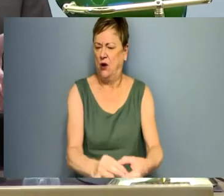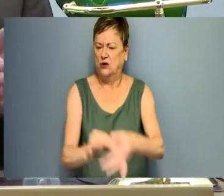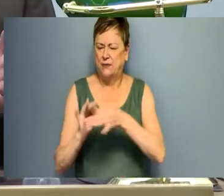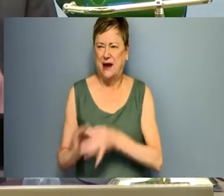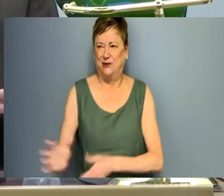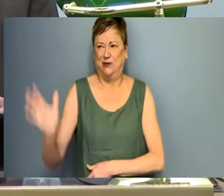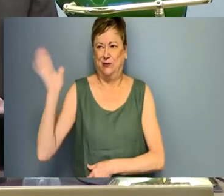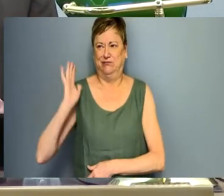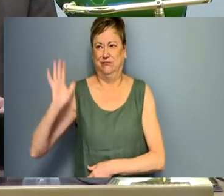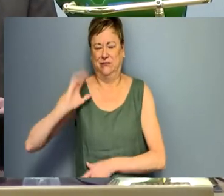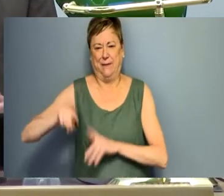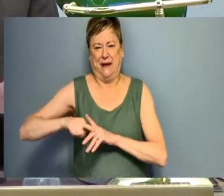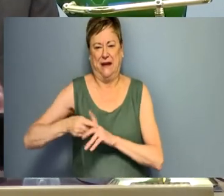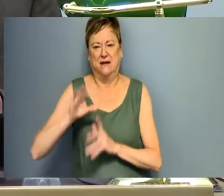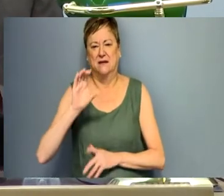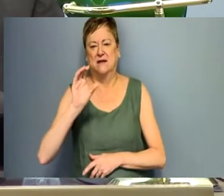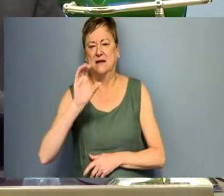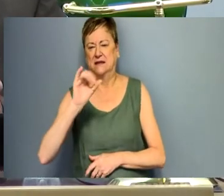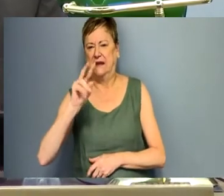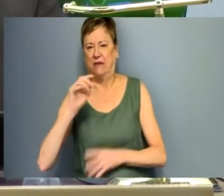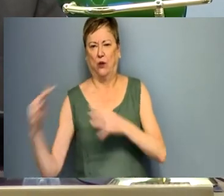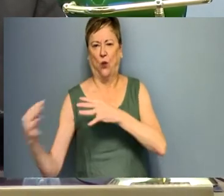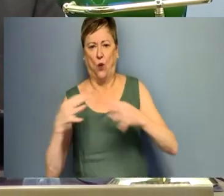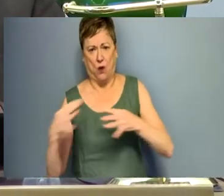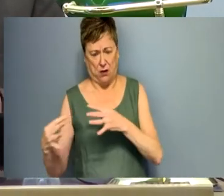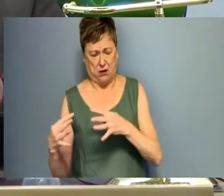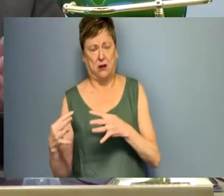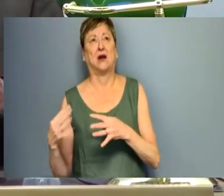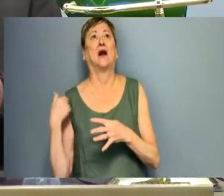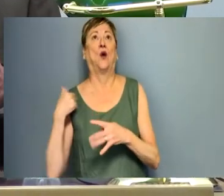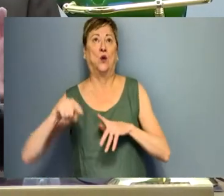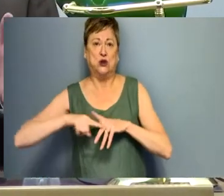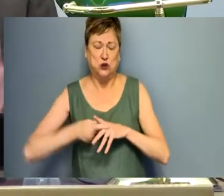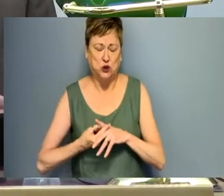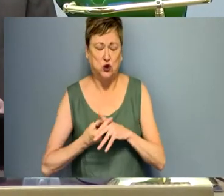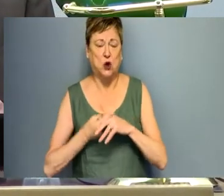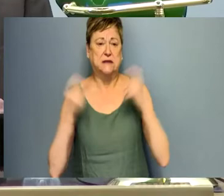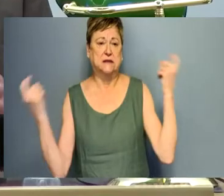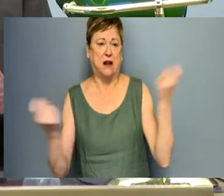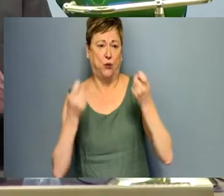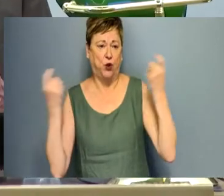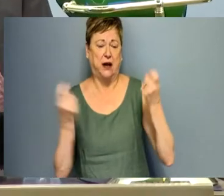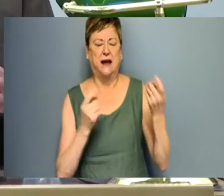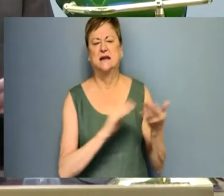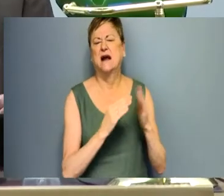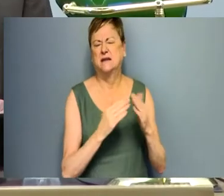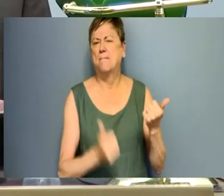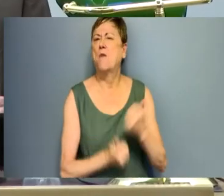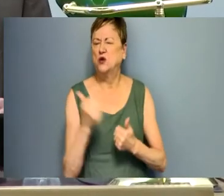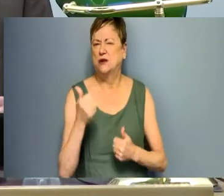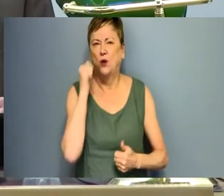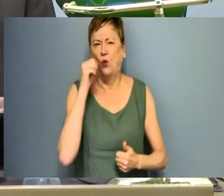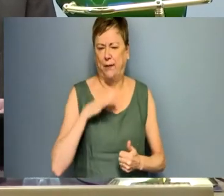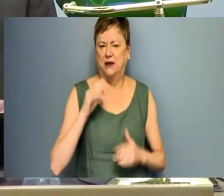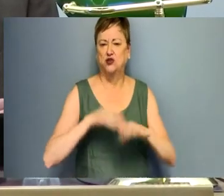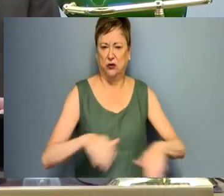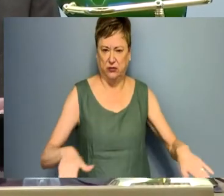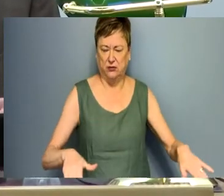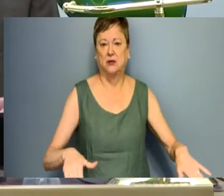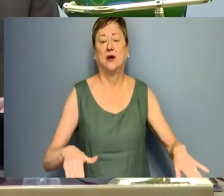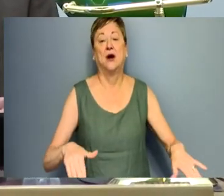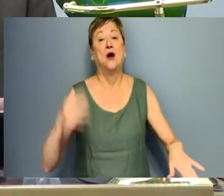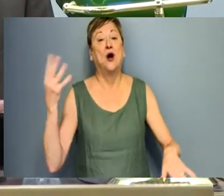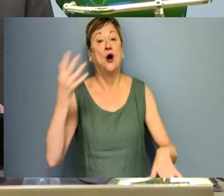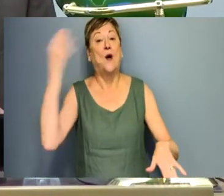we first started celebrating the holiday, when the people from the towns, mainly the women and the children, would go out and